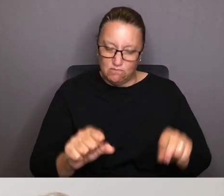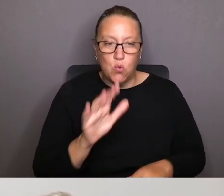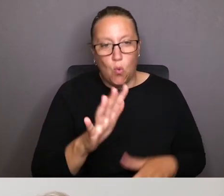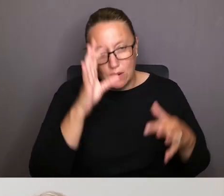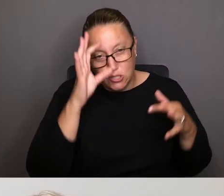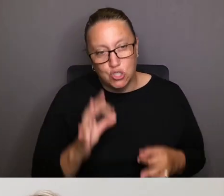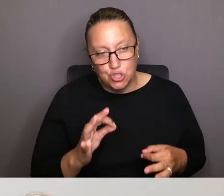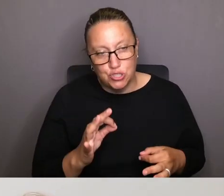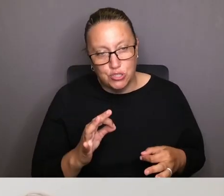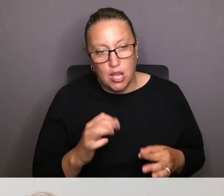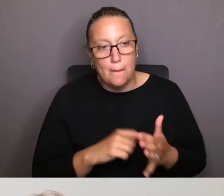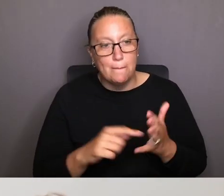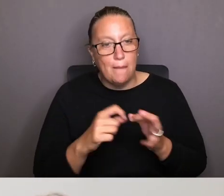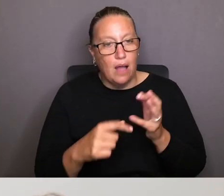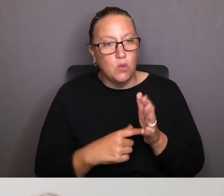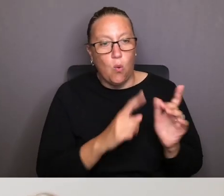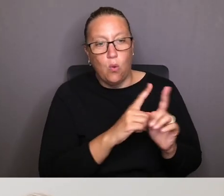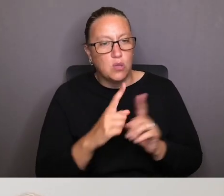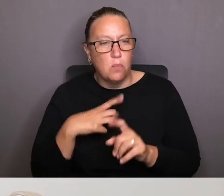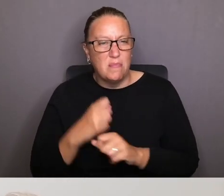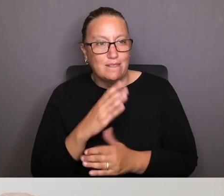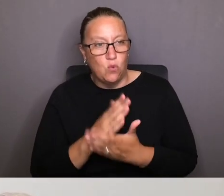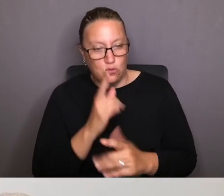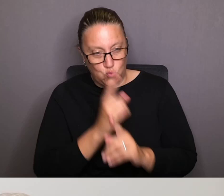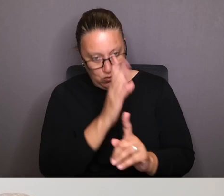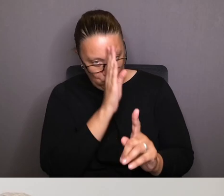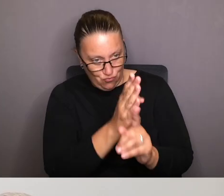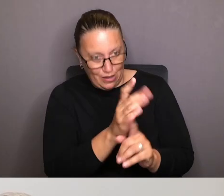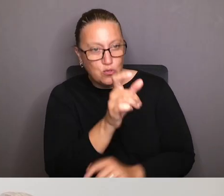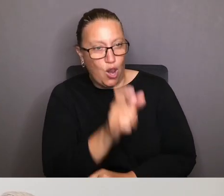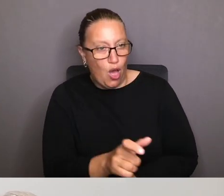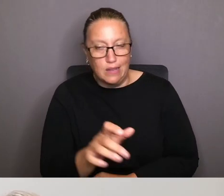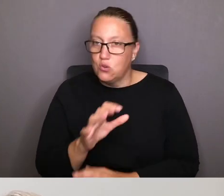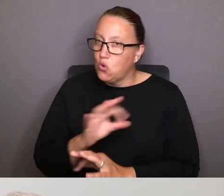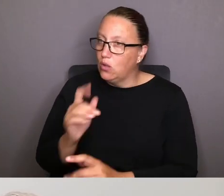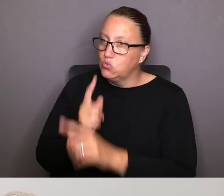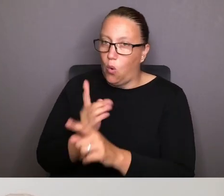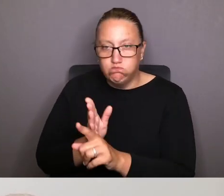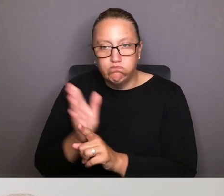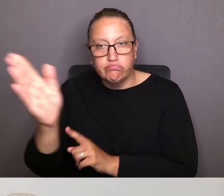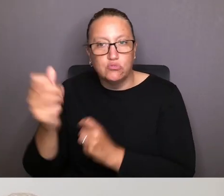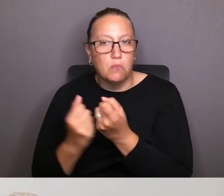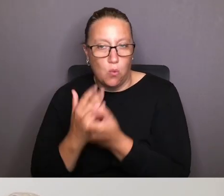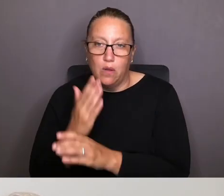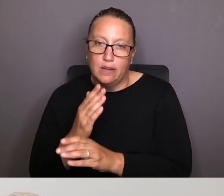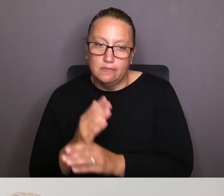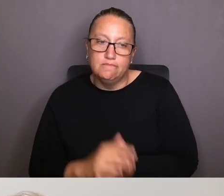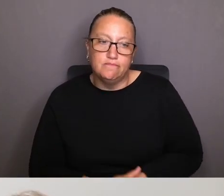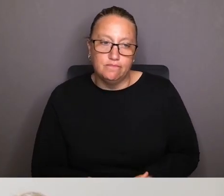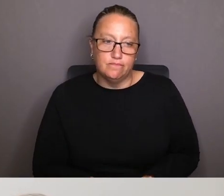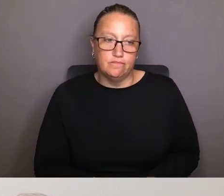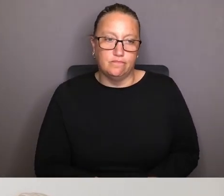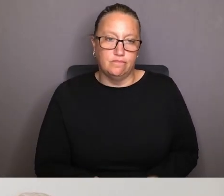when they come through the door, want to make sure we're talking with the client and not with the support person. So the support person certainly plays an important